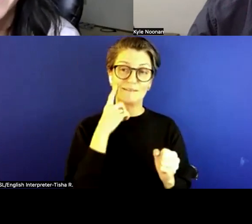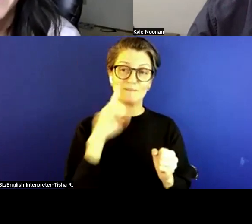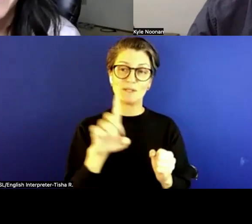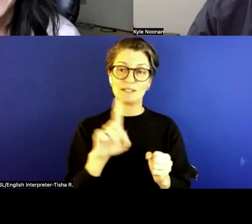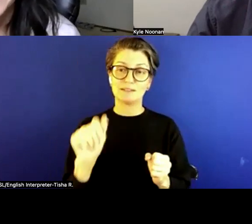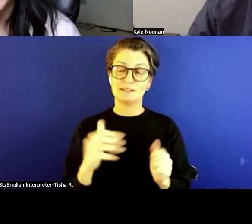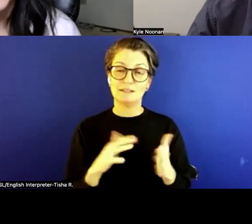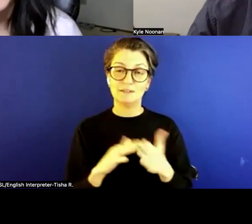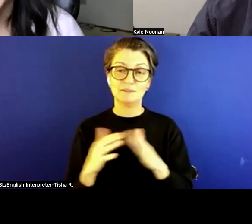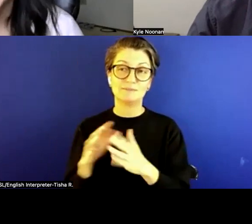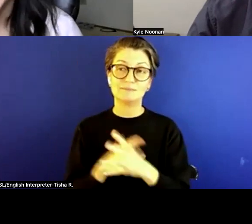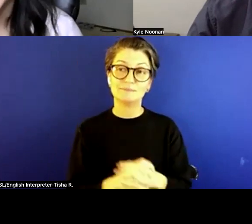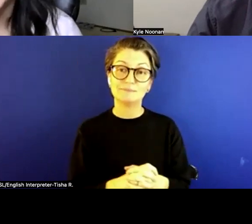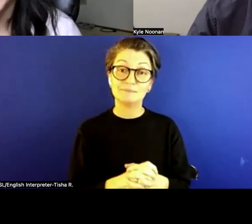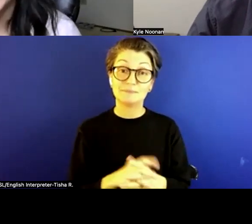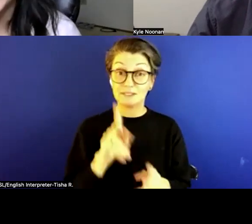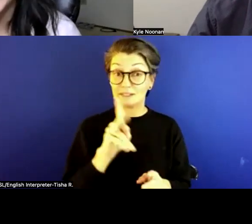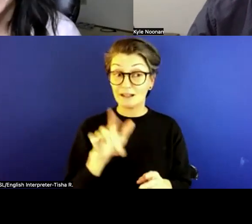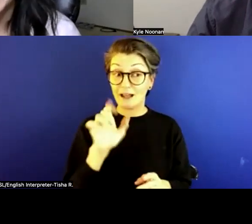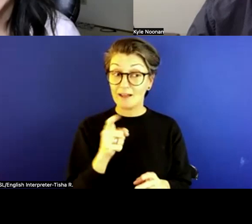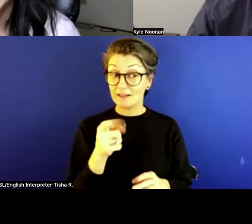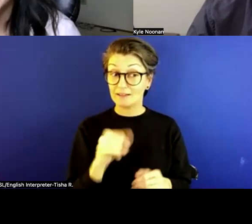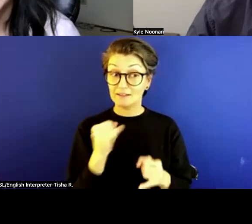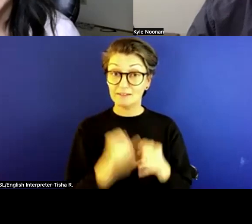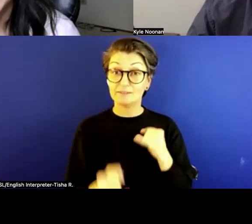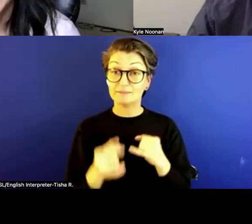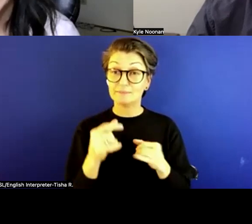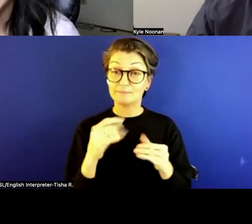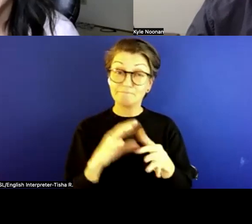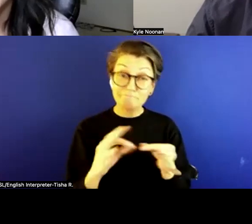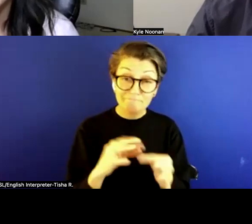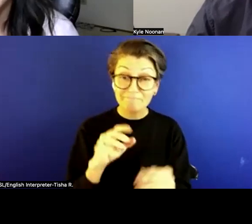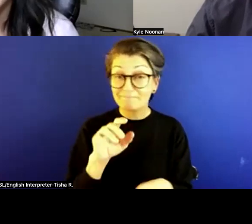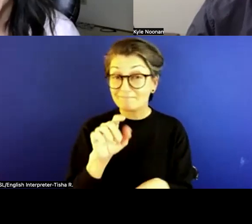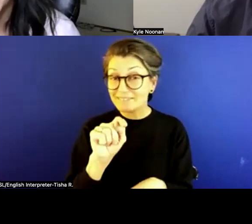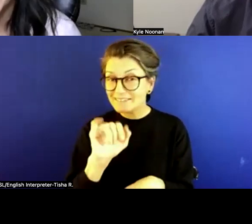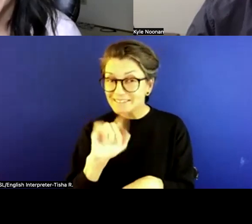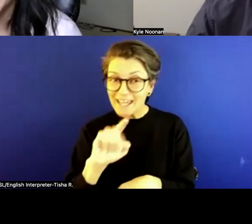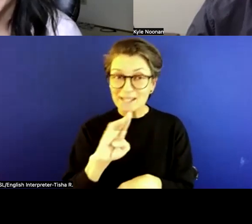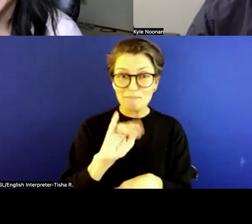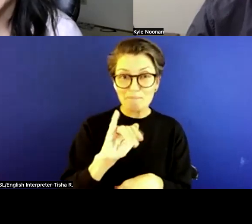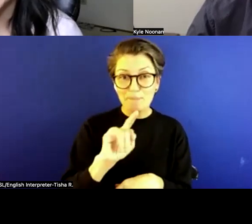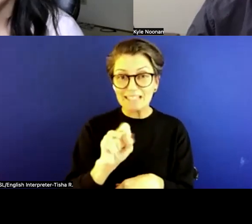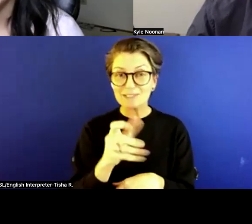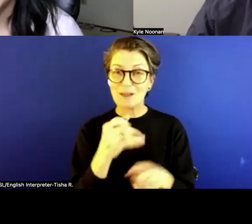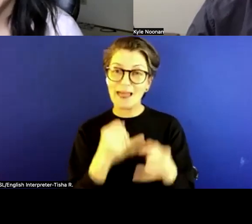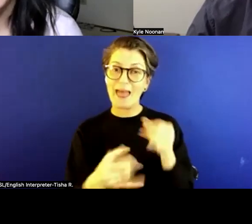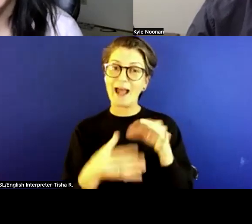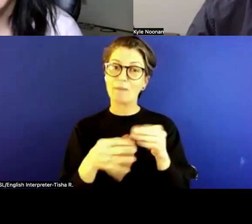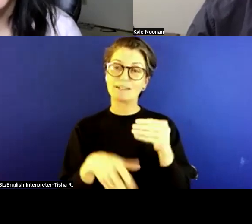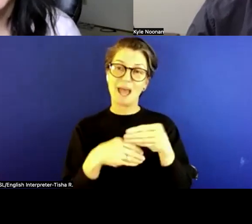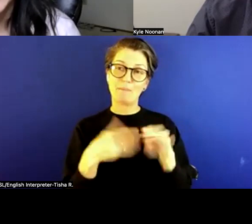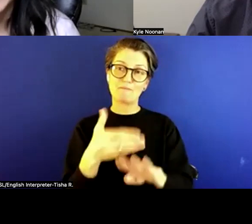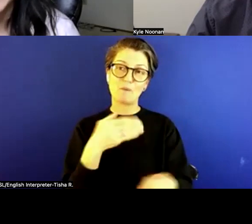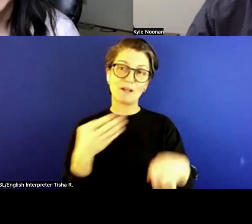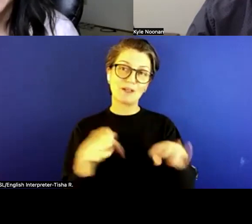community. Kyle, do you have any final tidbits or anything that you would like to share with our community before we wrap things up